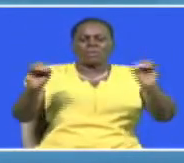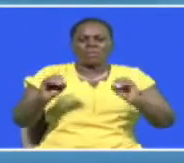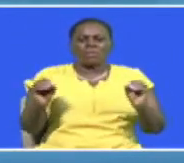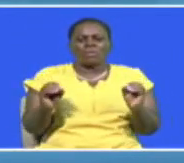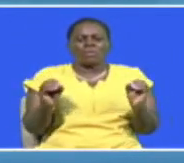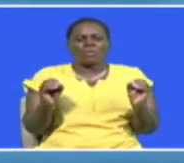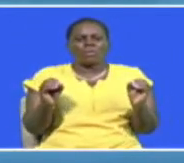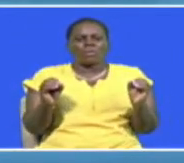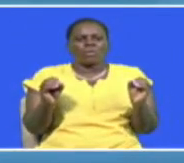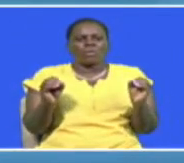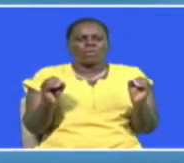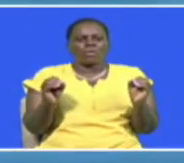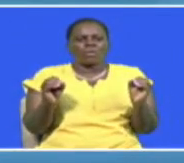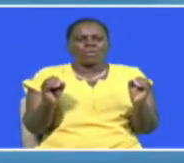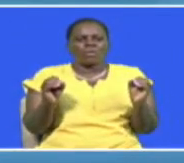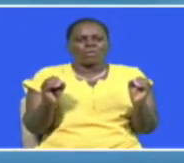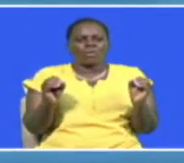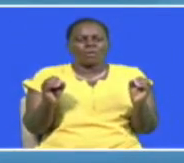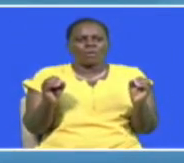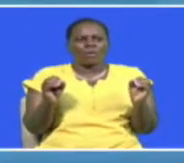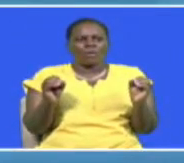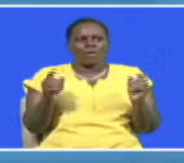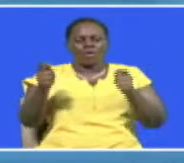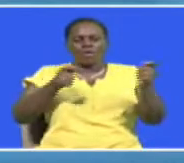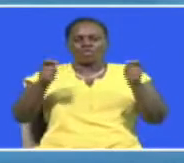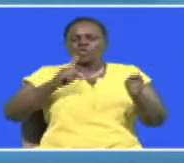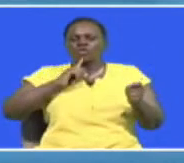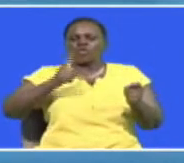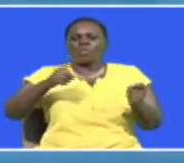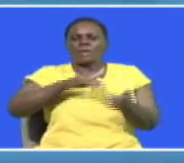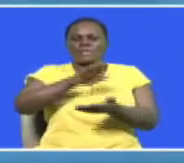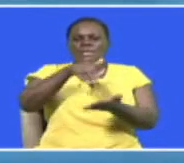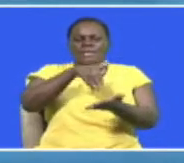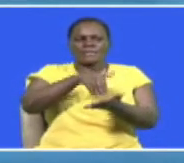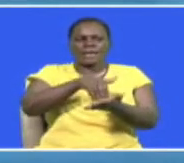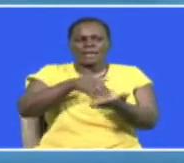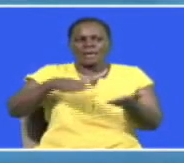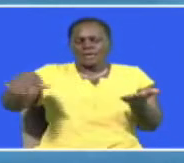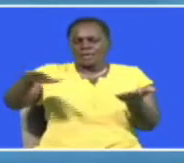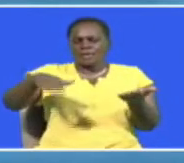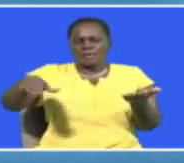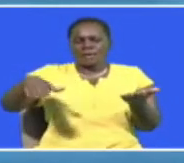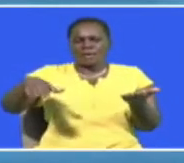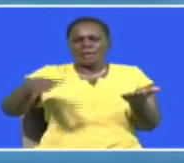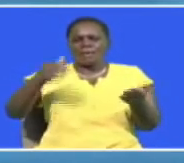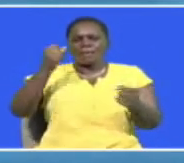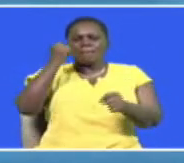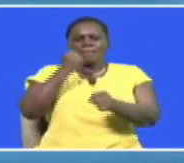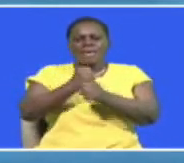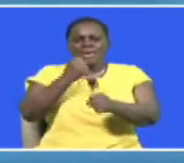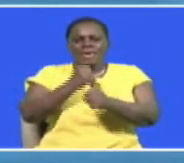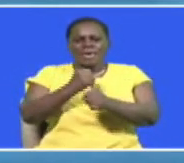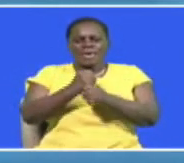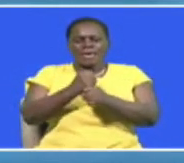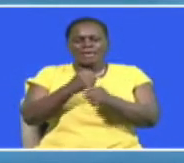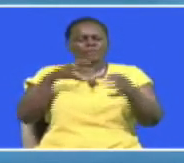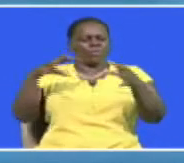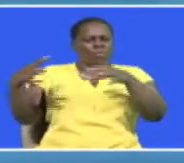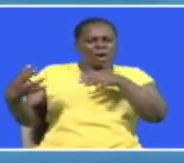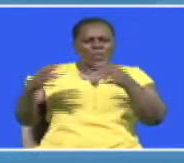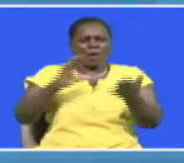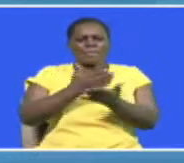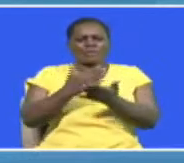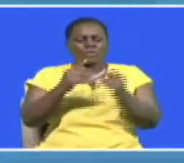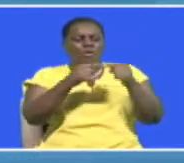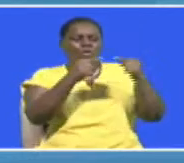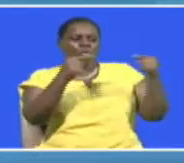in Shakahola by police officers manning a command center mounted up in the area, a move that led to a fierce confrontation between